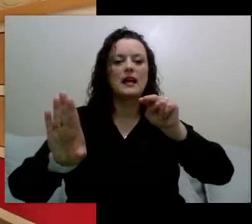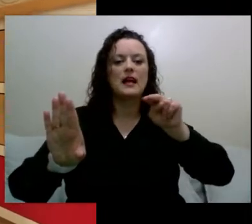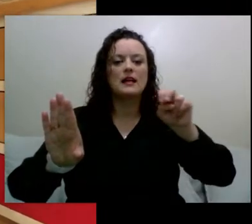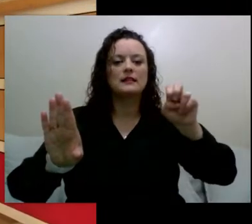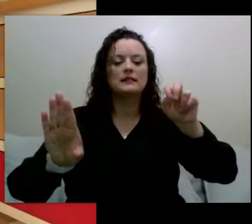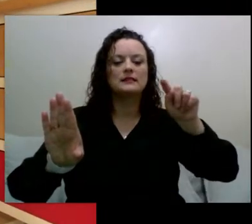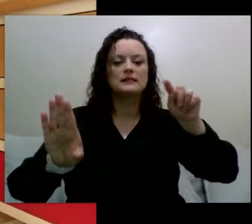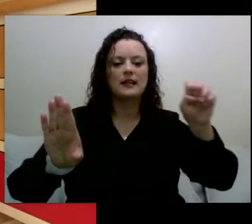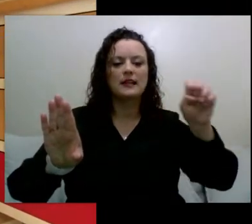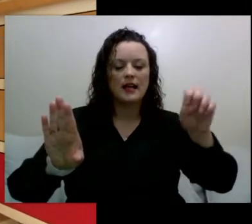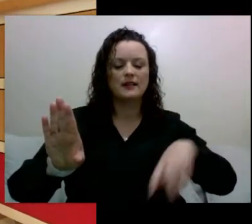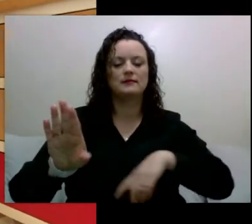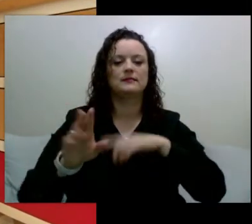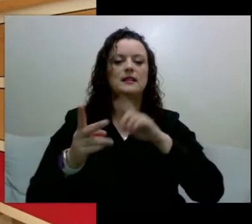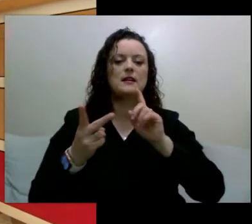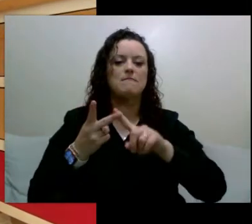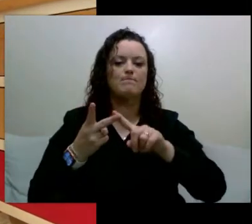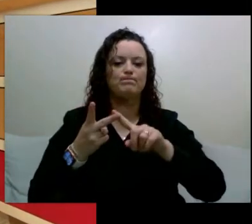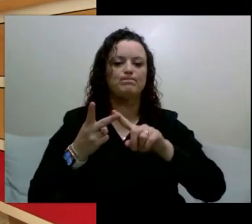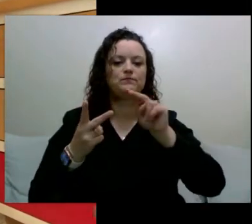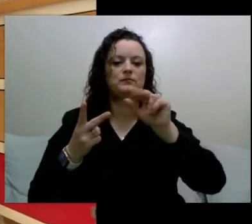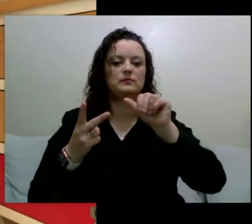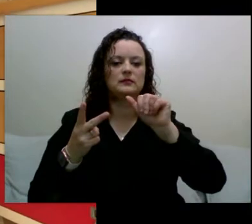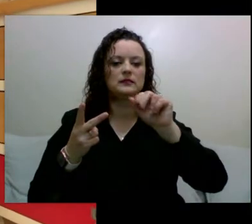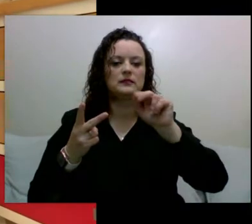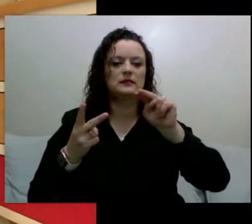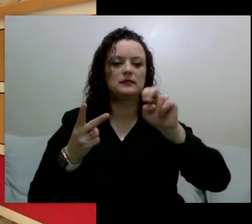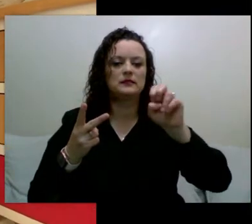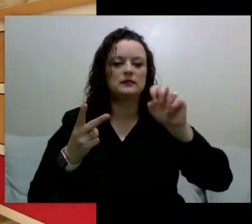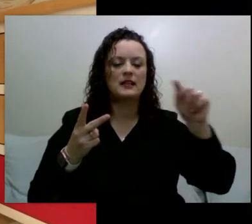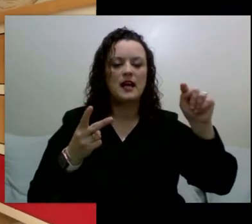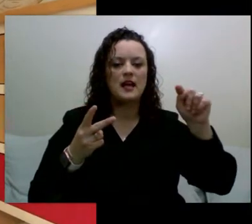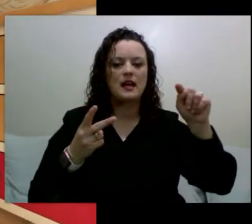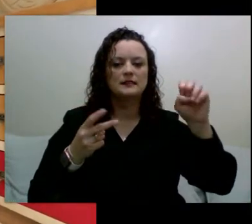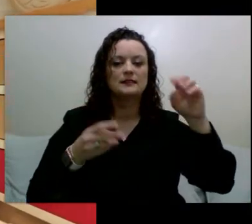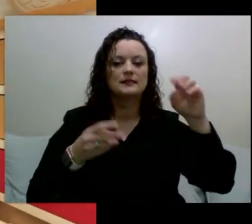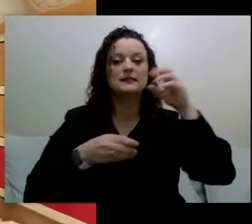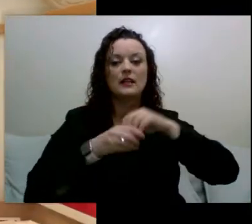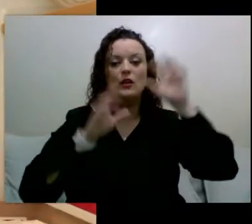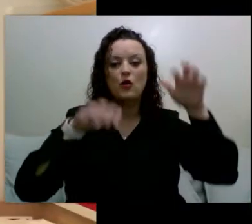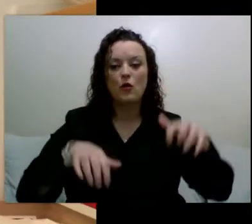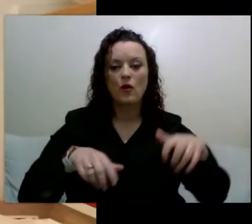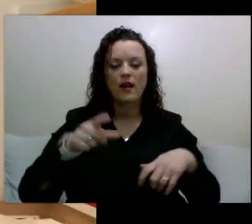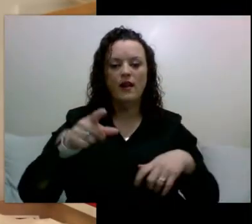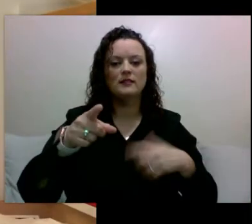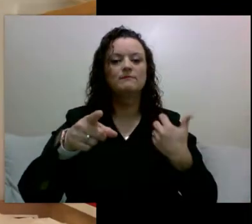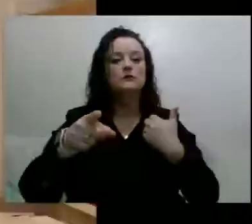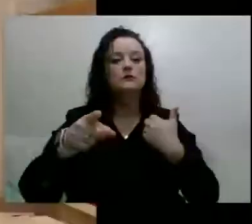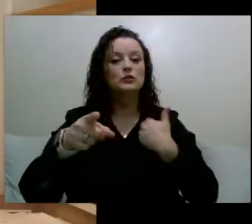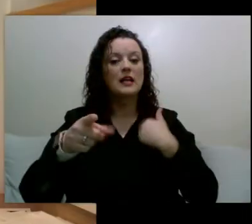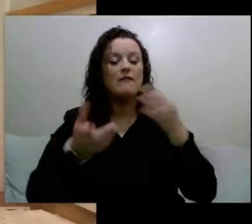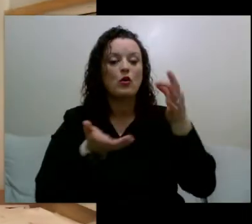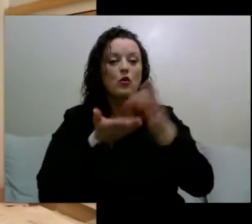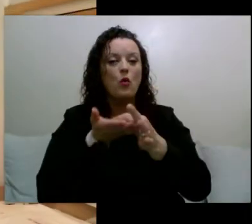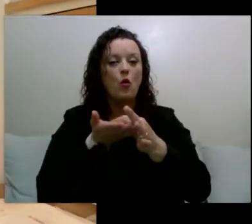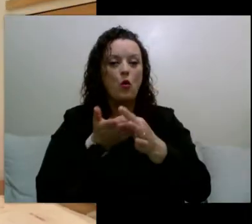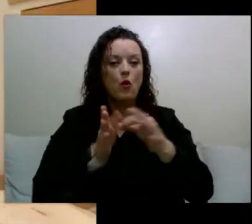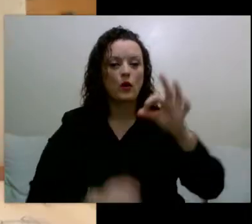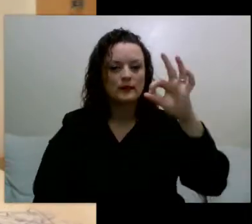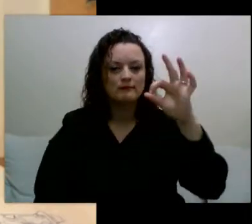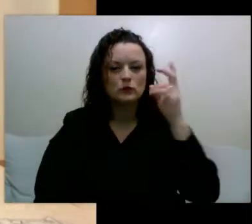rain. Nanette gets a coin. See something special about that coin?